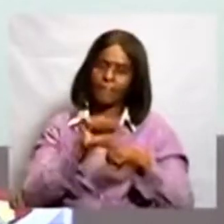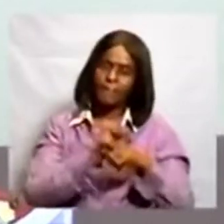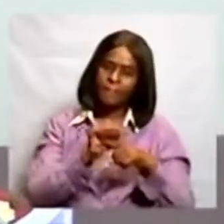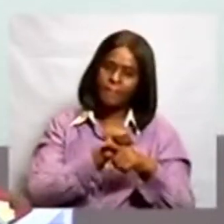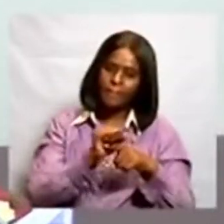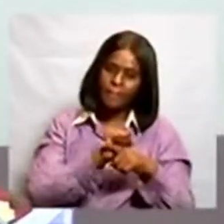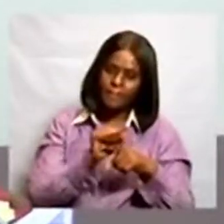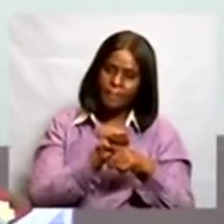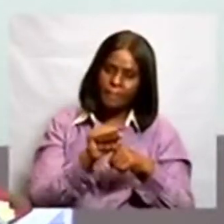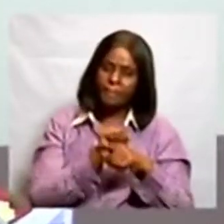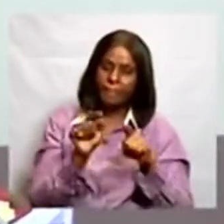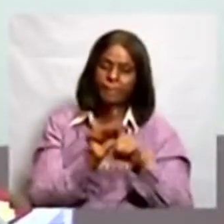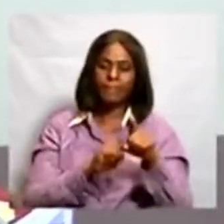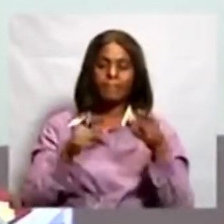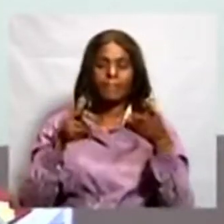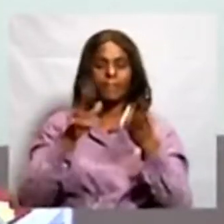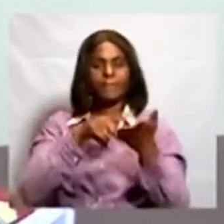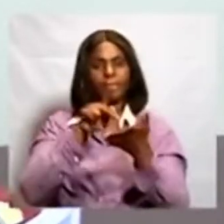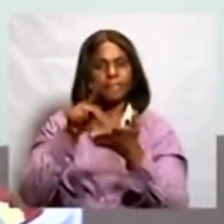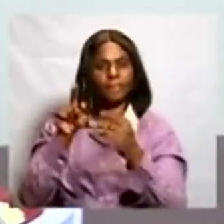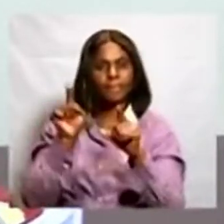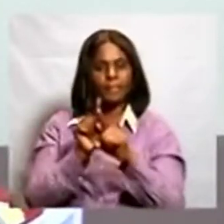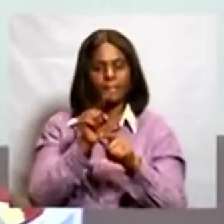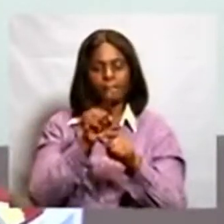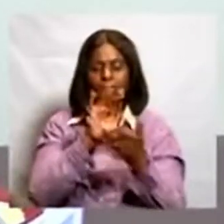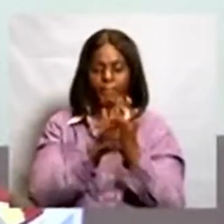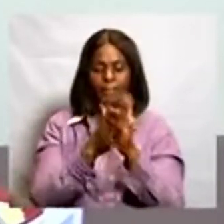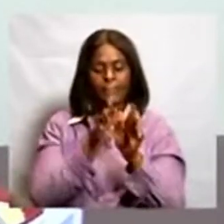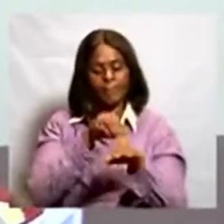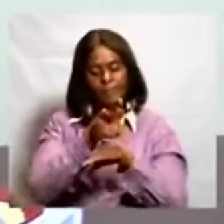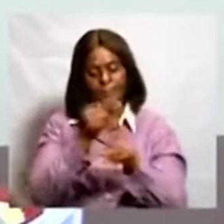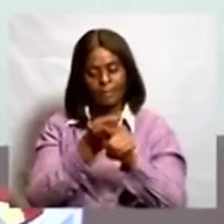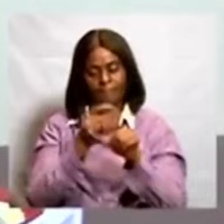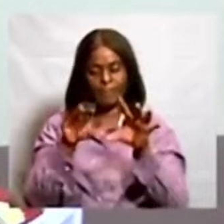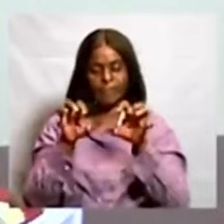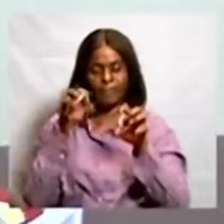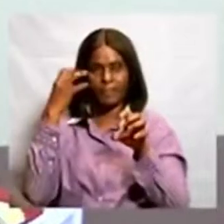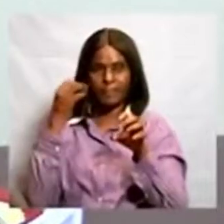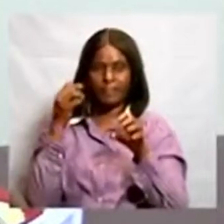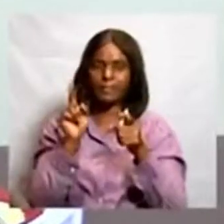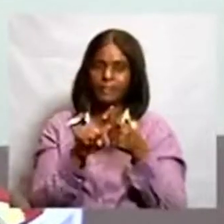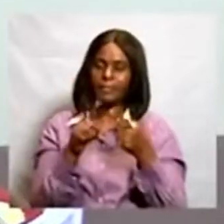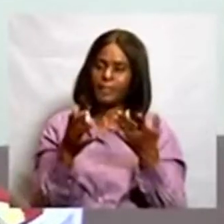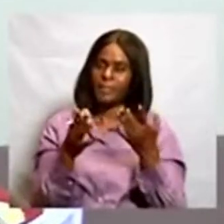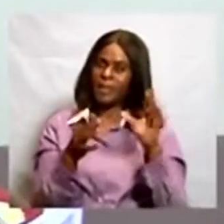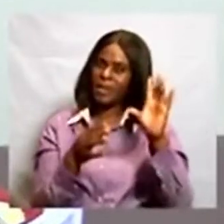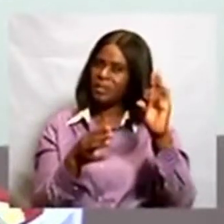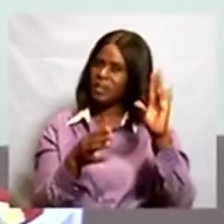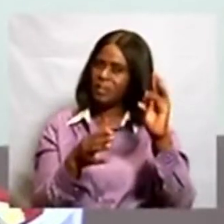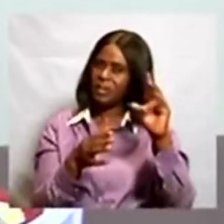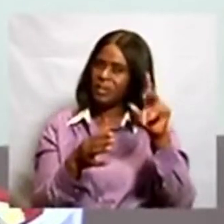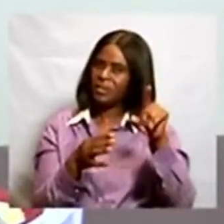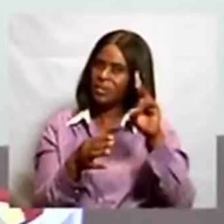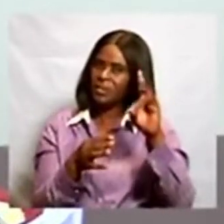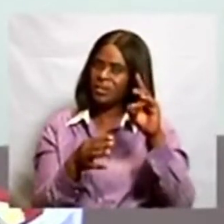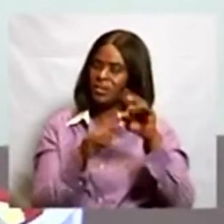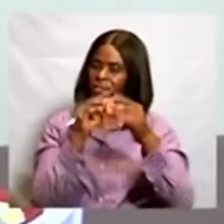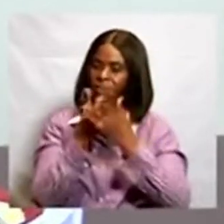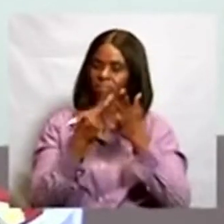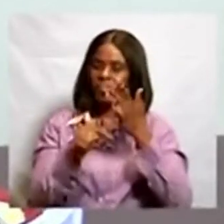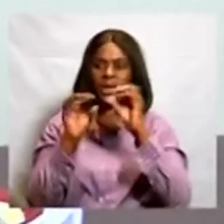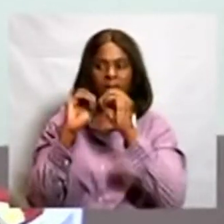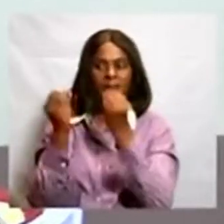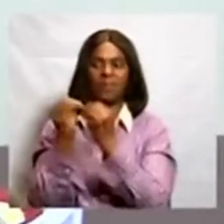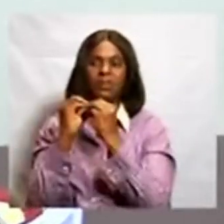the sitting allowances and all that. So this was a guidance from Cabinet. But in that 7, can't they have room? I'm talking of all the awarding bodies